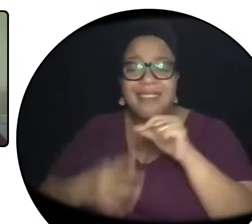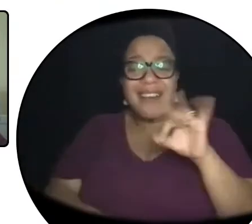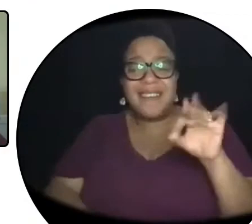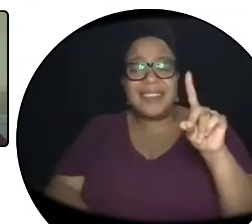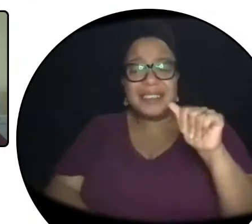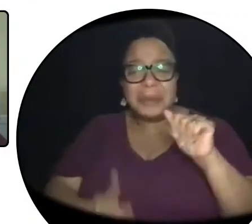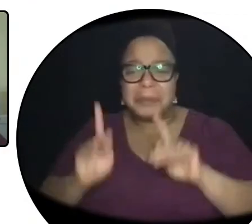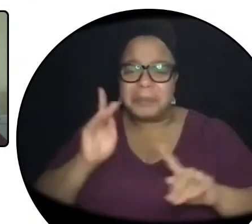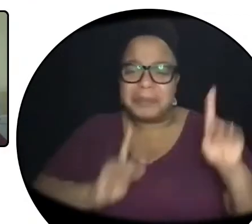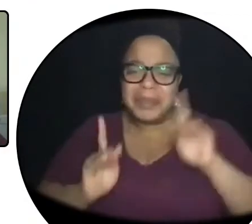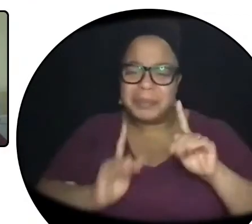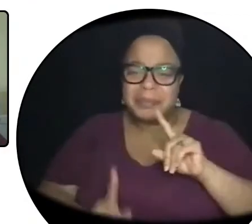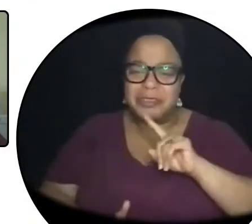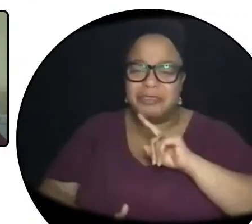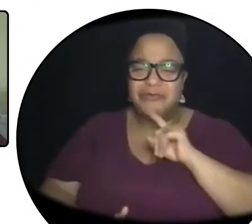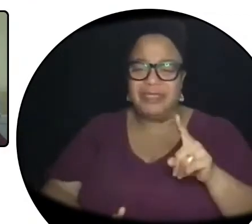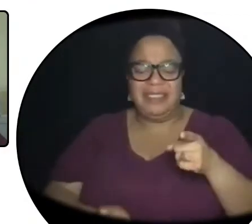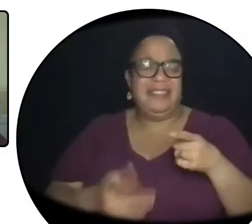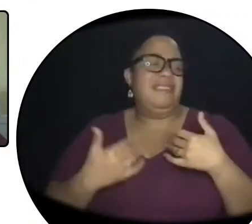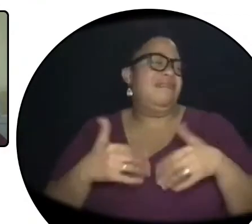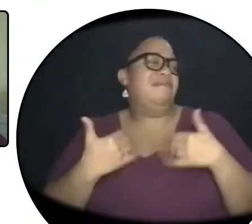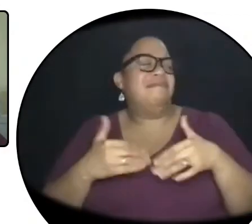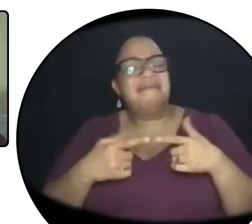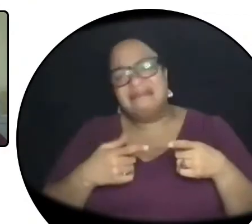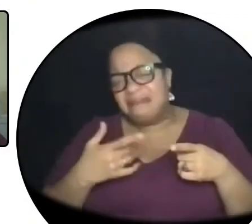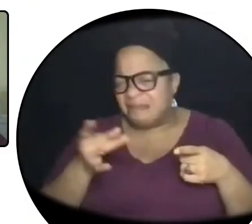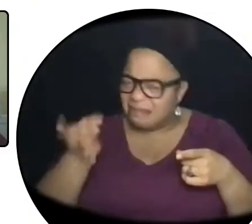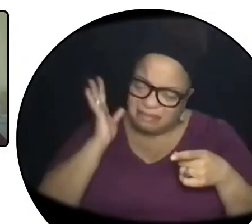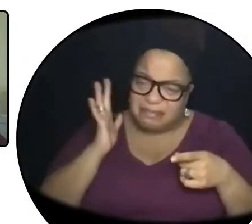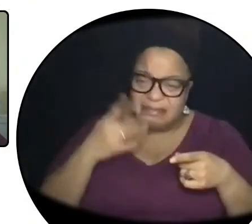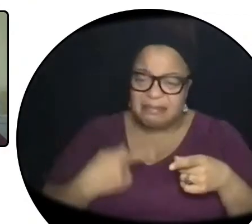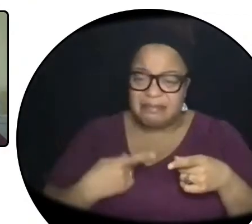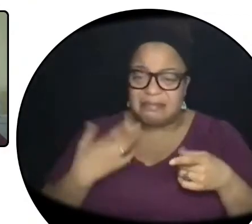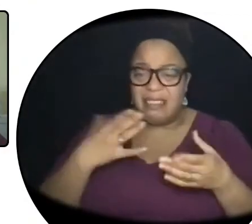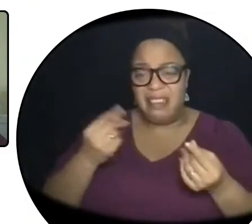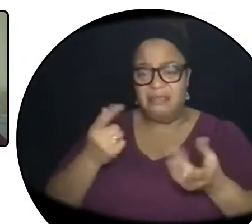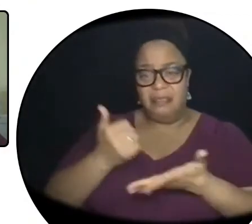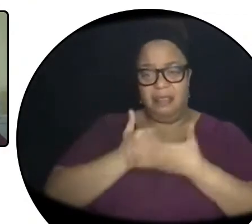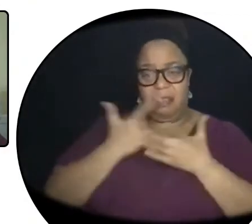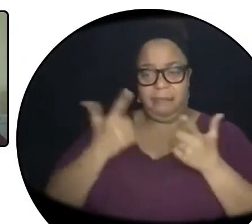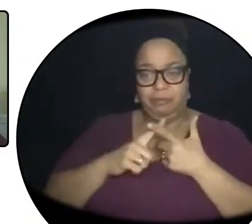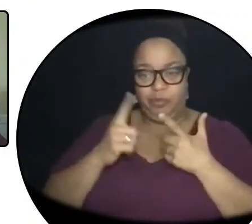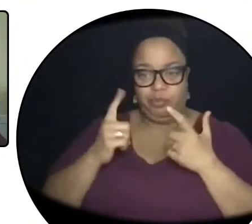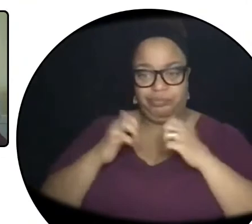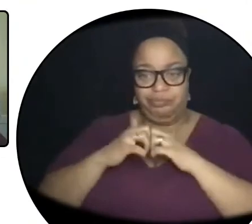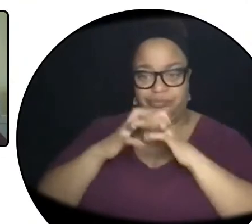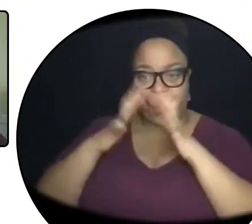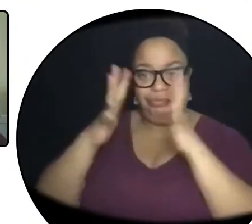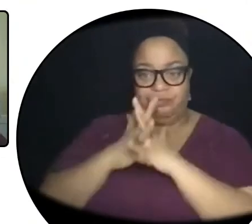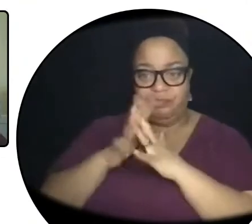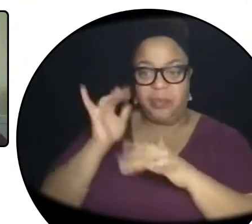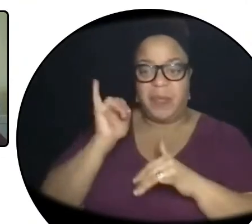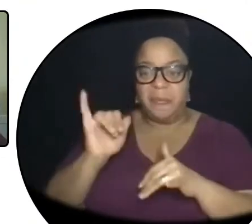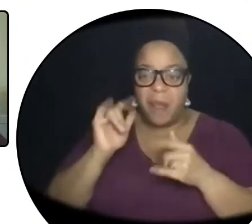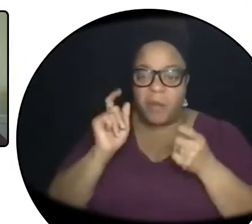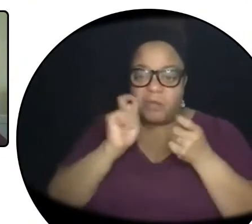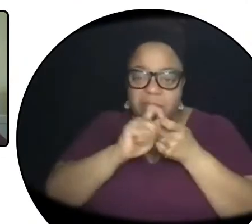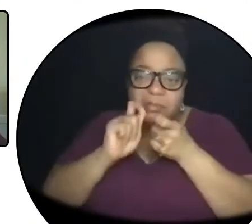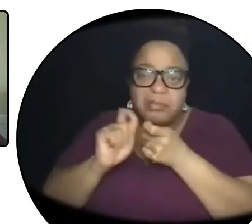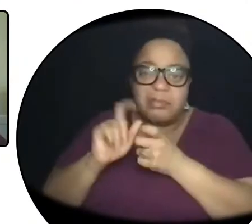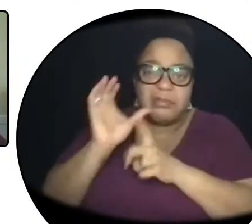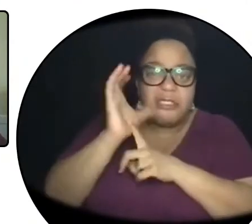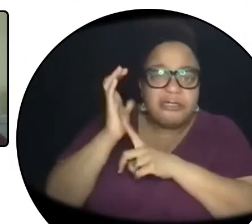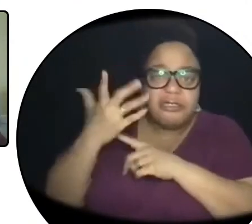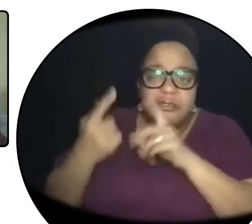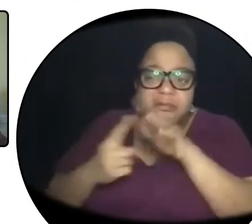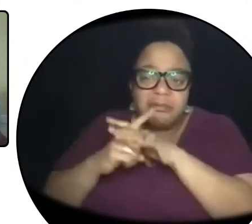another one that I just recently read by Adrienne Marie Brown. Do you all know her? Yes, we do.